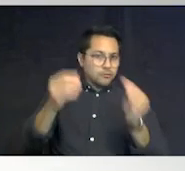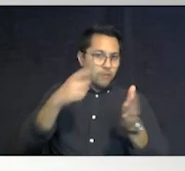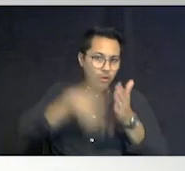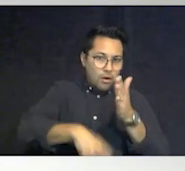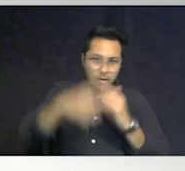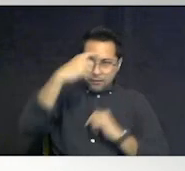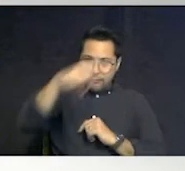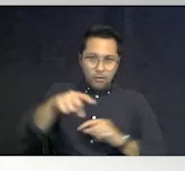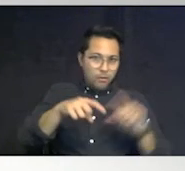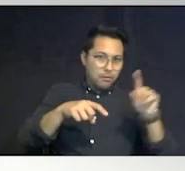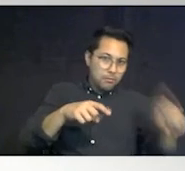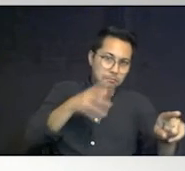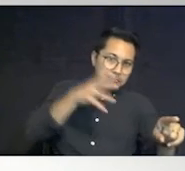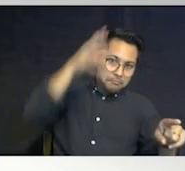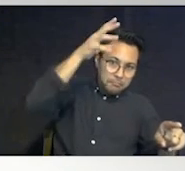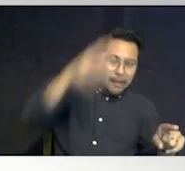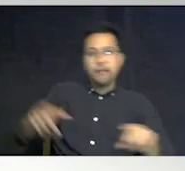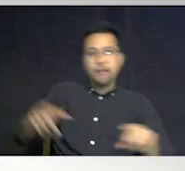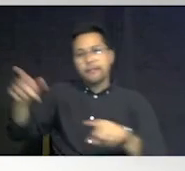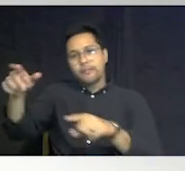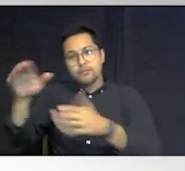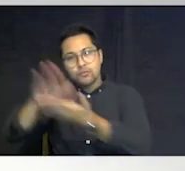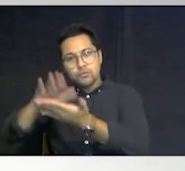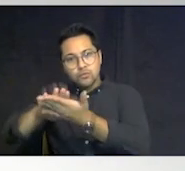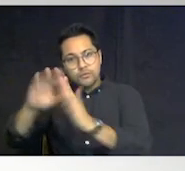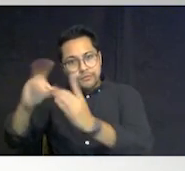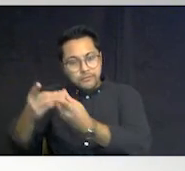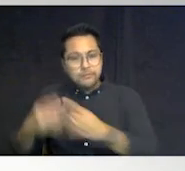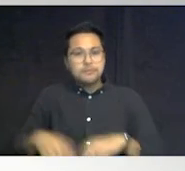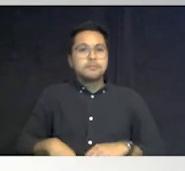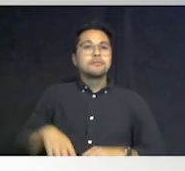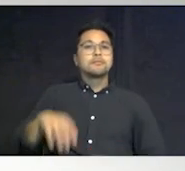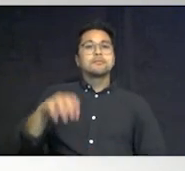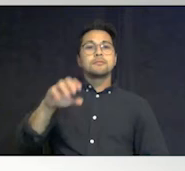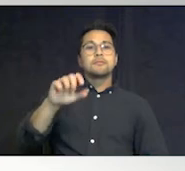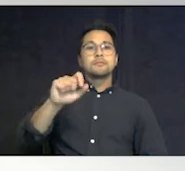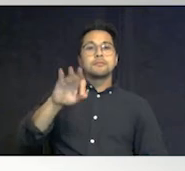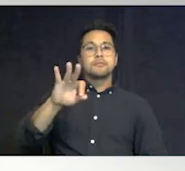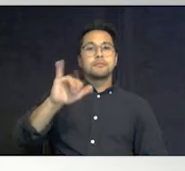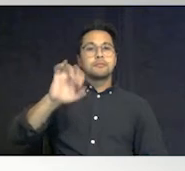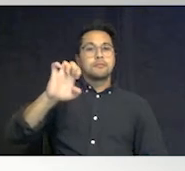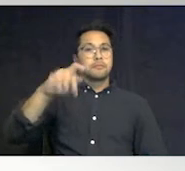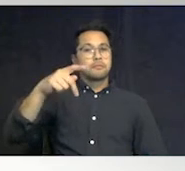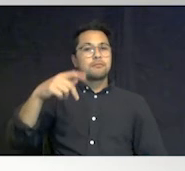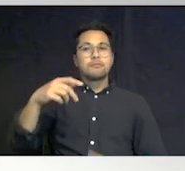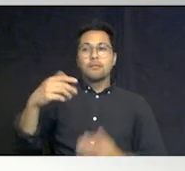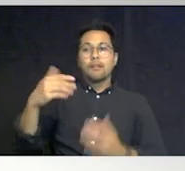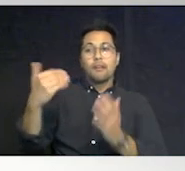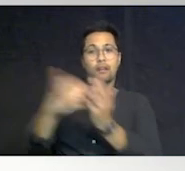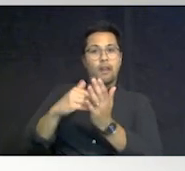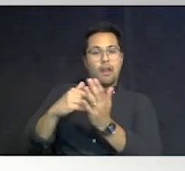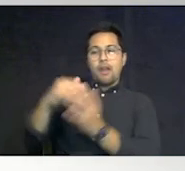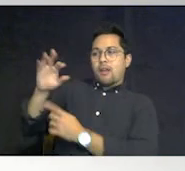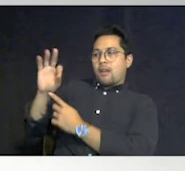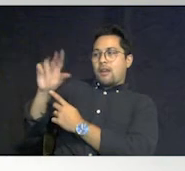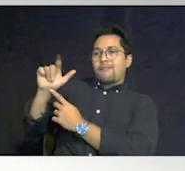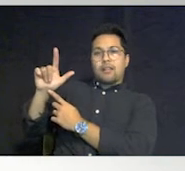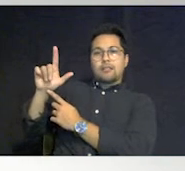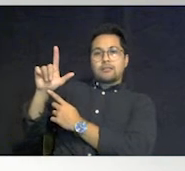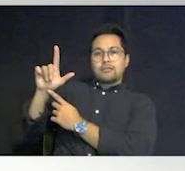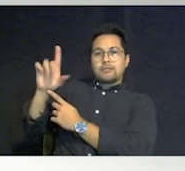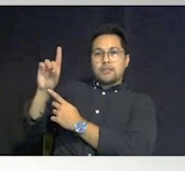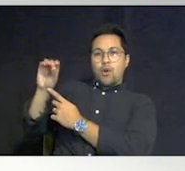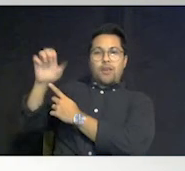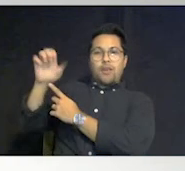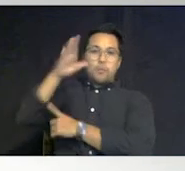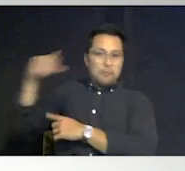districts, and facilitators involved in the SFIEP process for students with disabilities are paid for again by the Florida Department of Education.